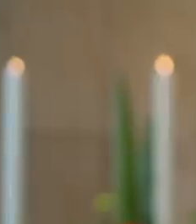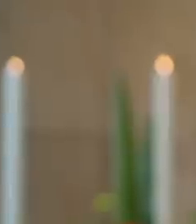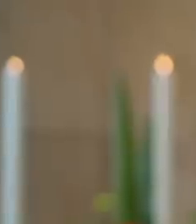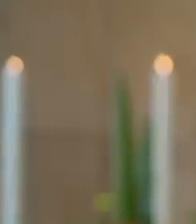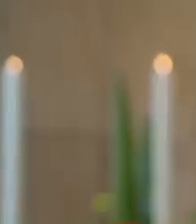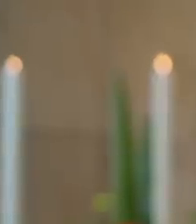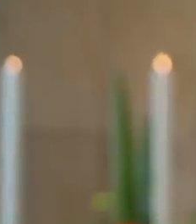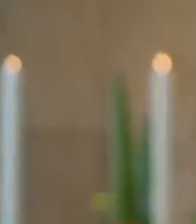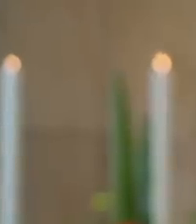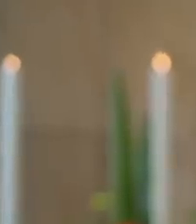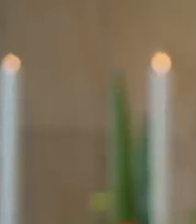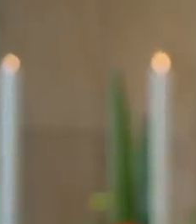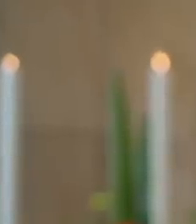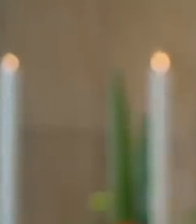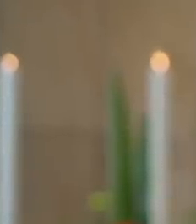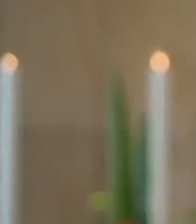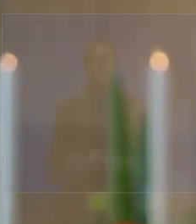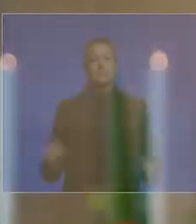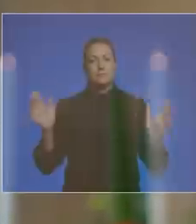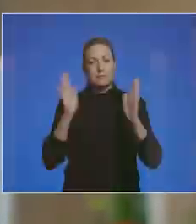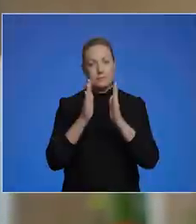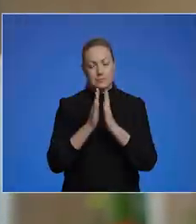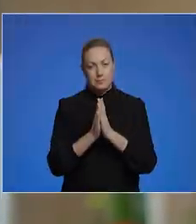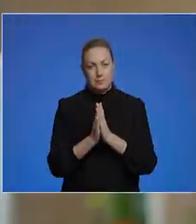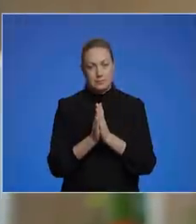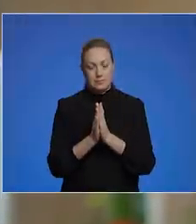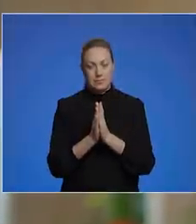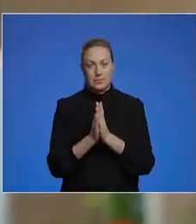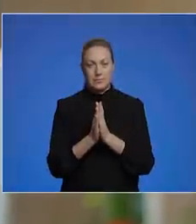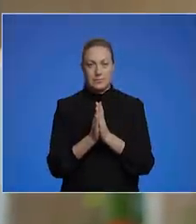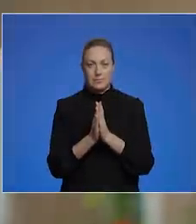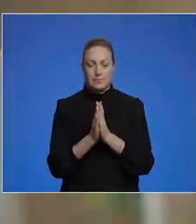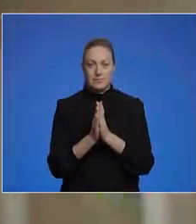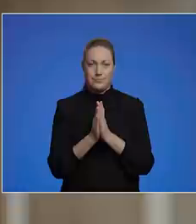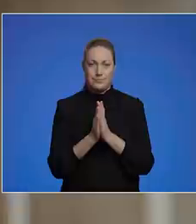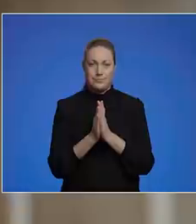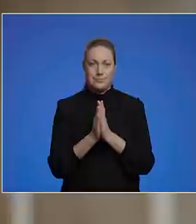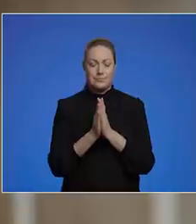God the Father. Amen. Let us pray.